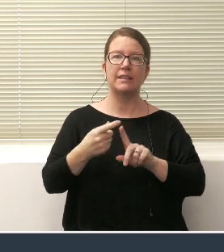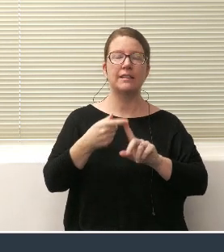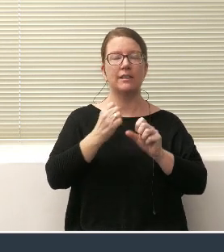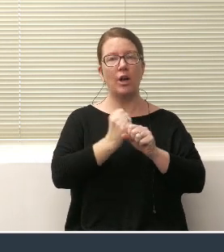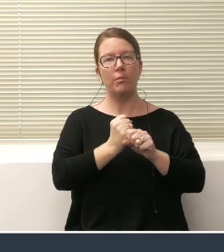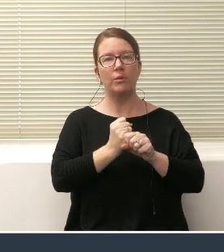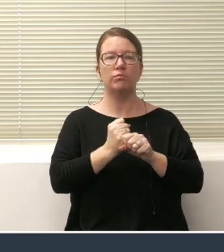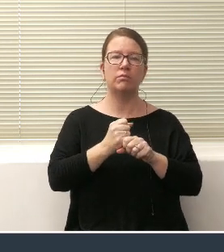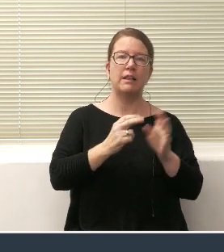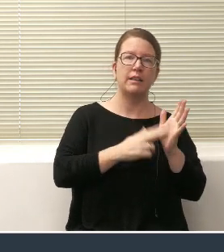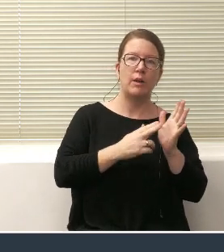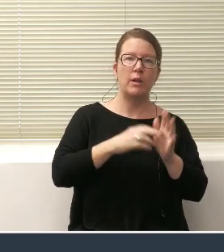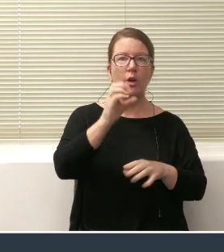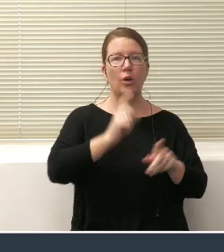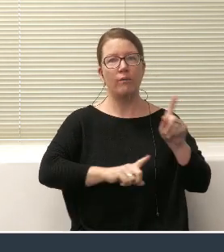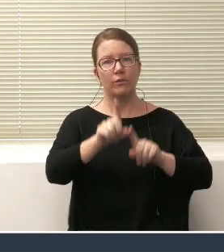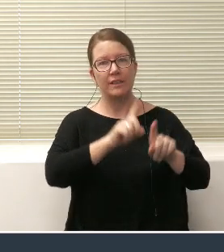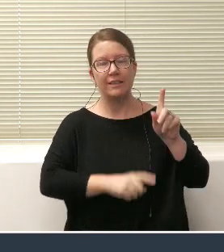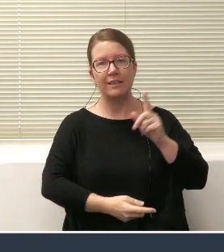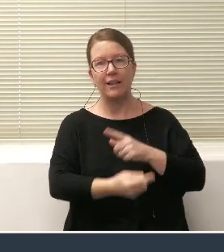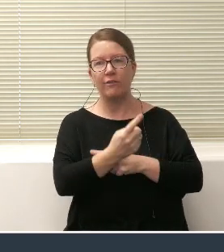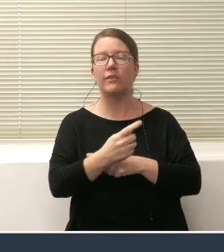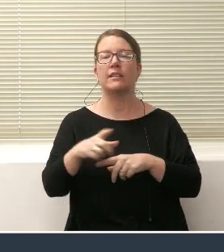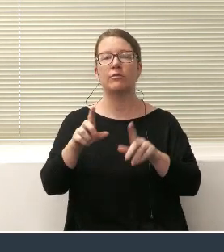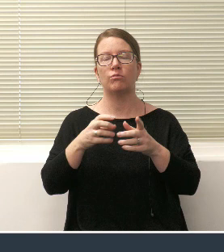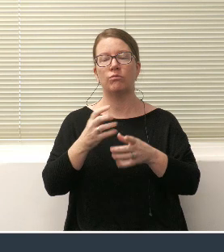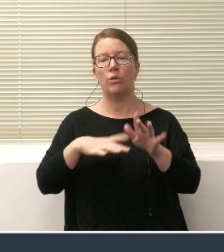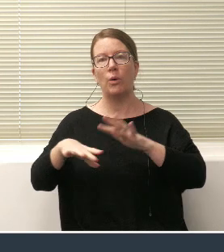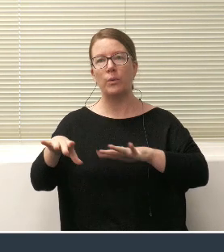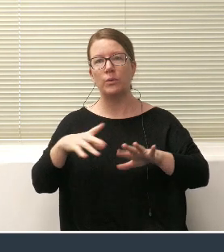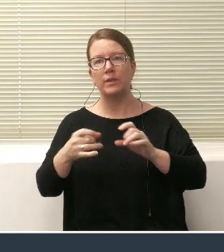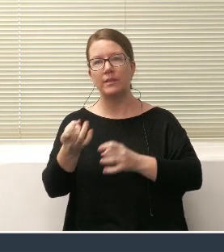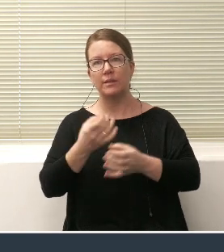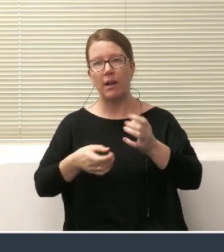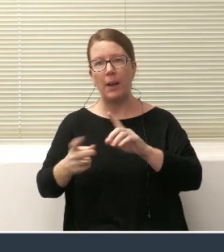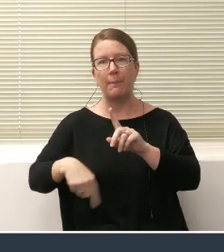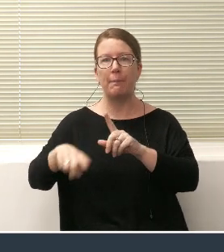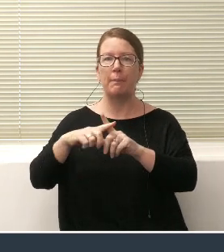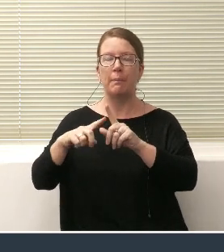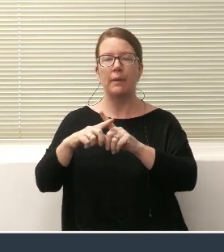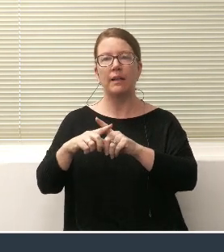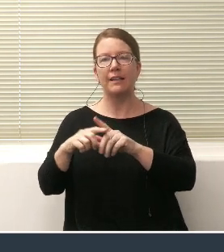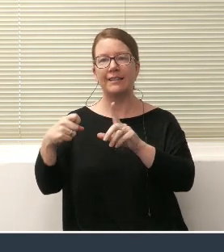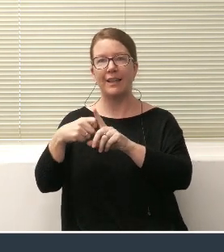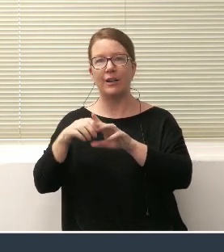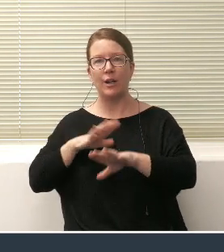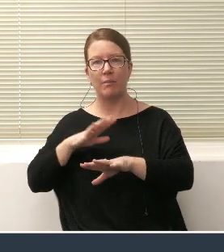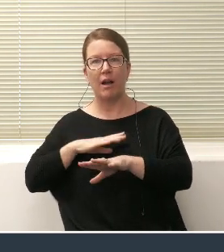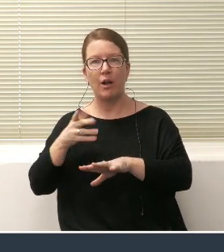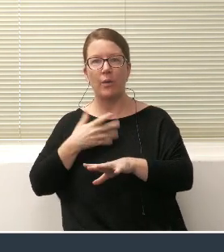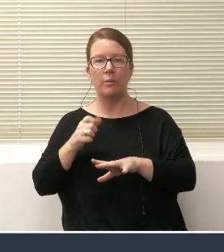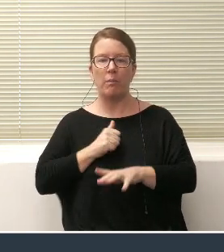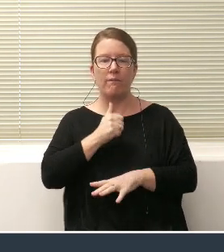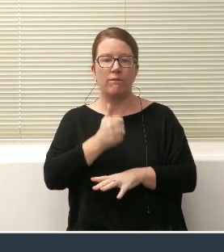Events, Ocean Spa and Kennedy Park. And that was Council's preferred option. And then the status quo, which is continue to